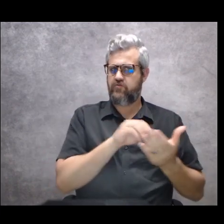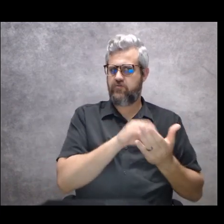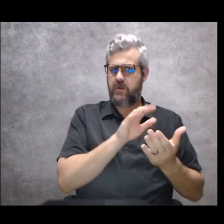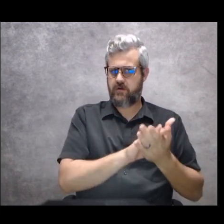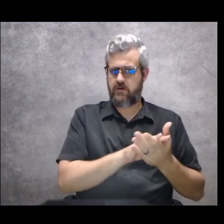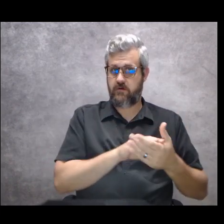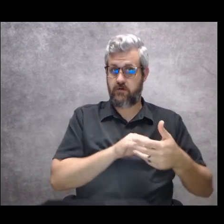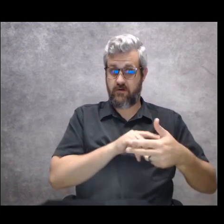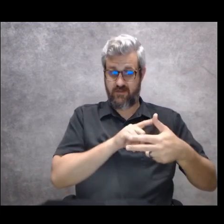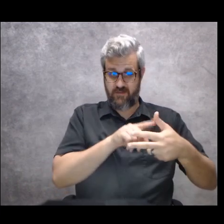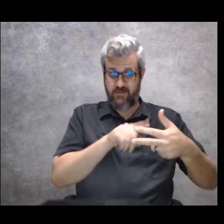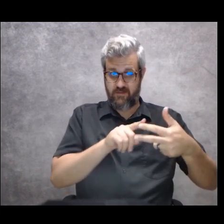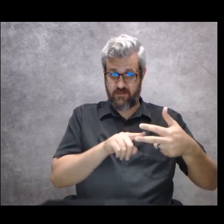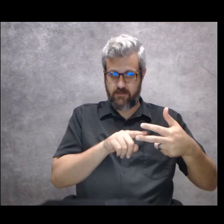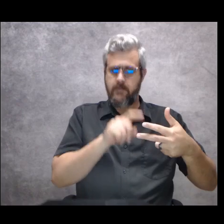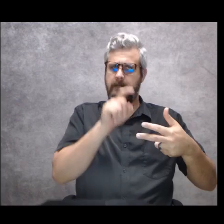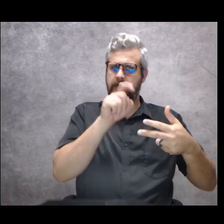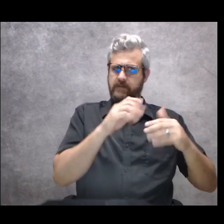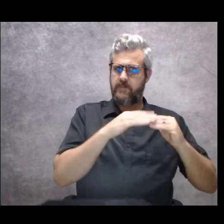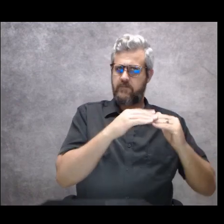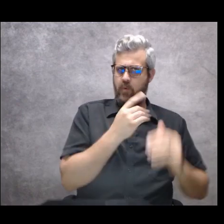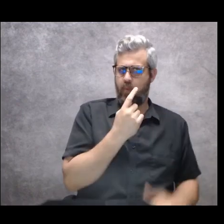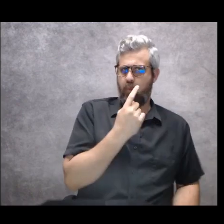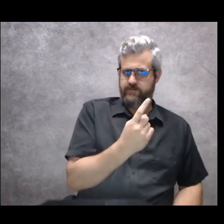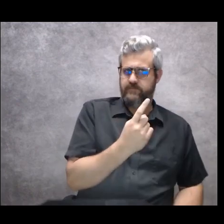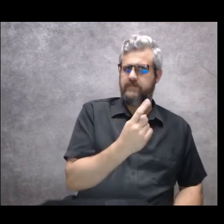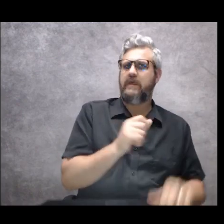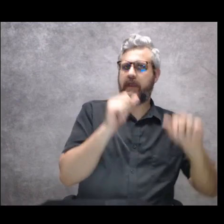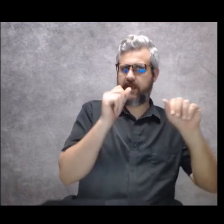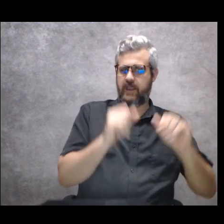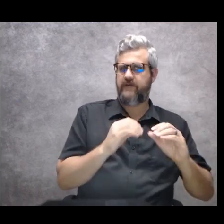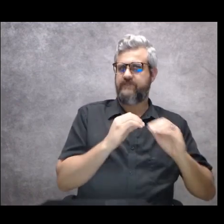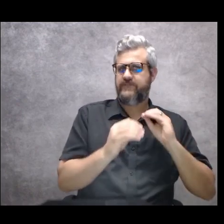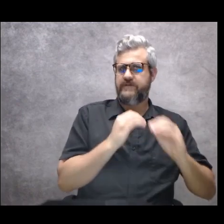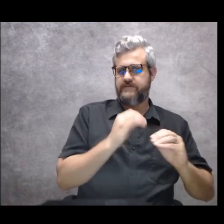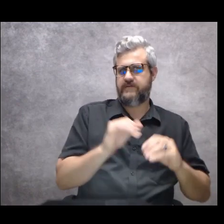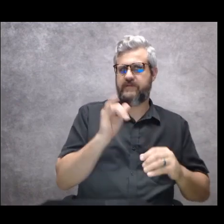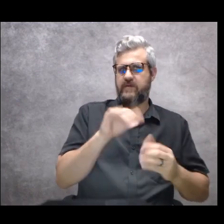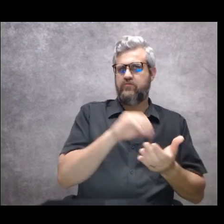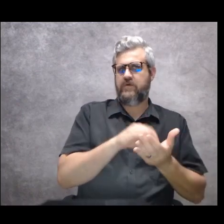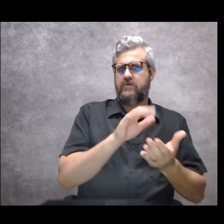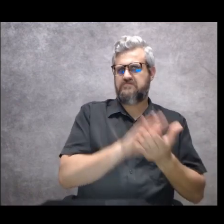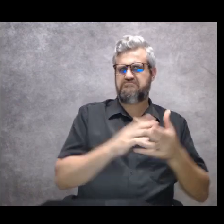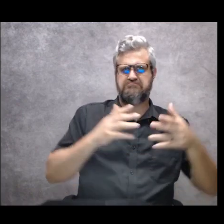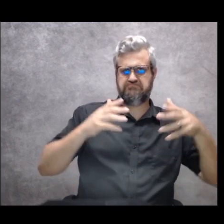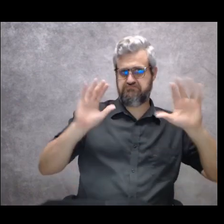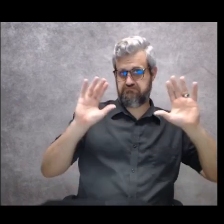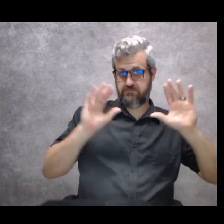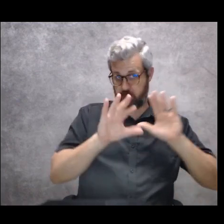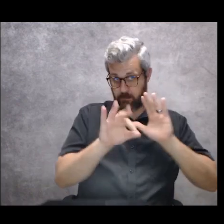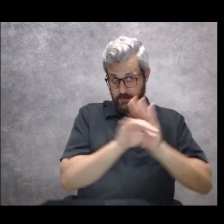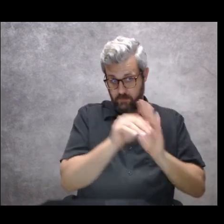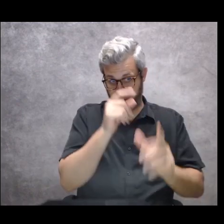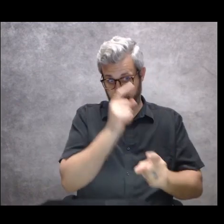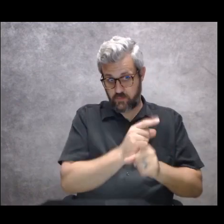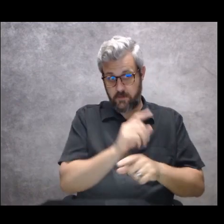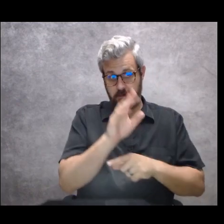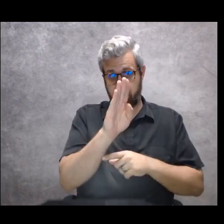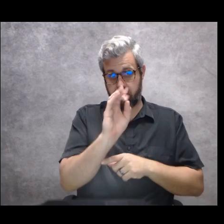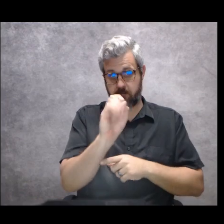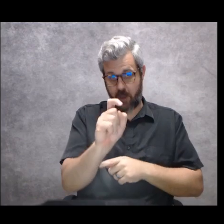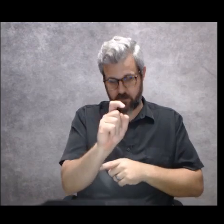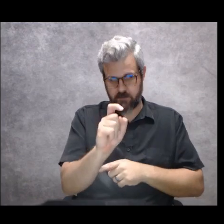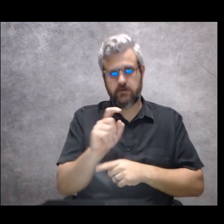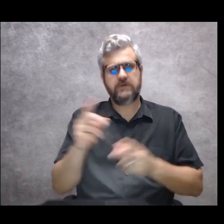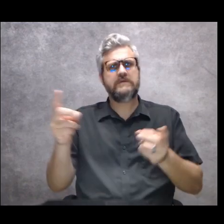be checked for the record to be corrected. To select the correct box, the district must check Student